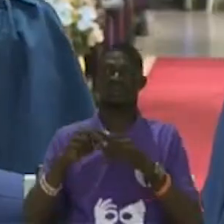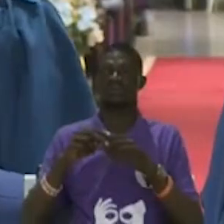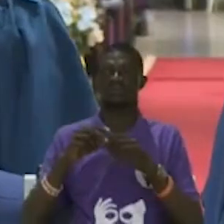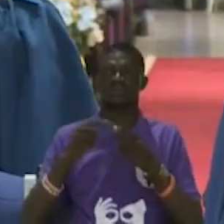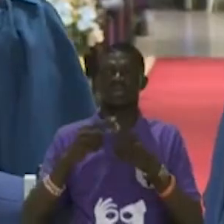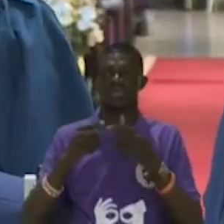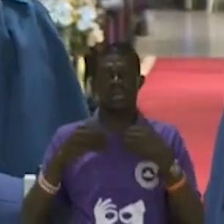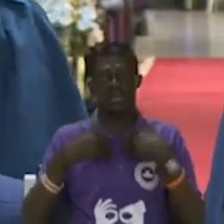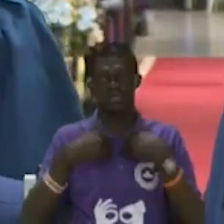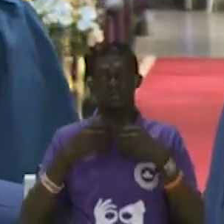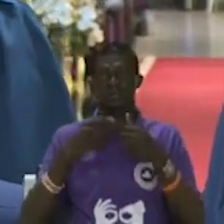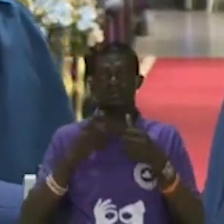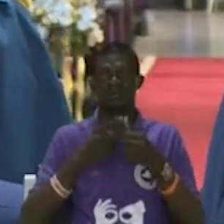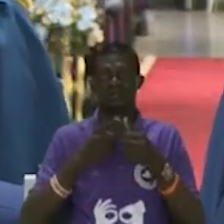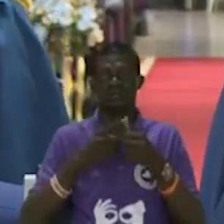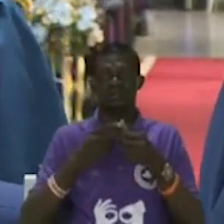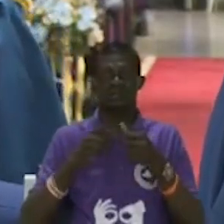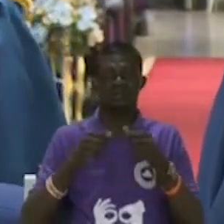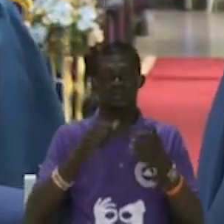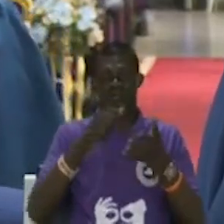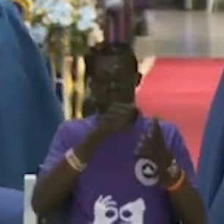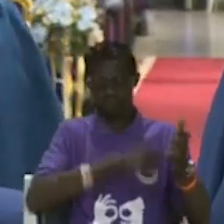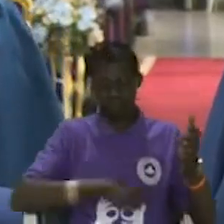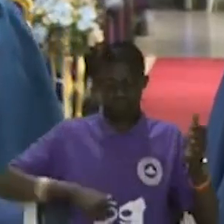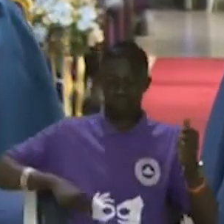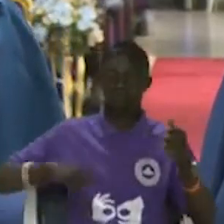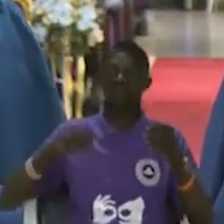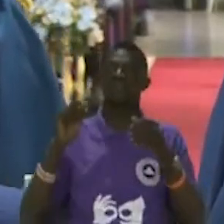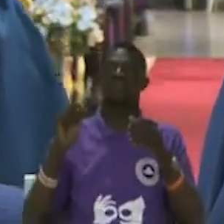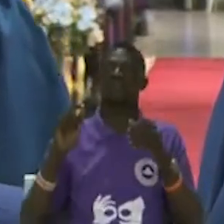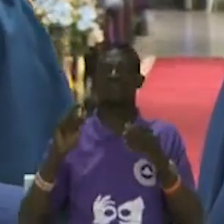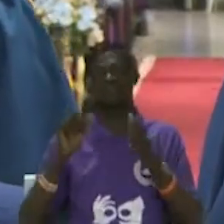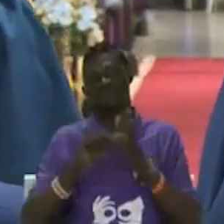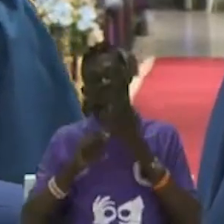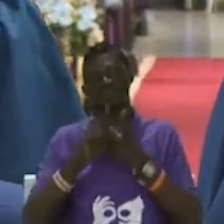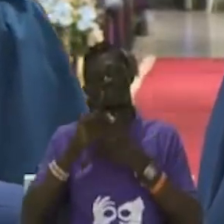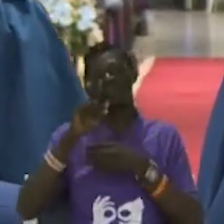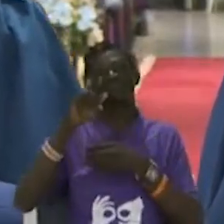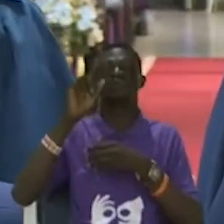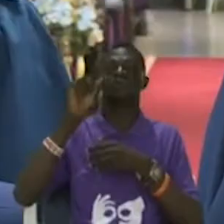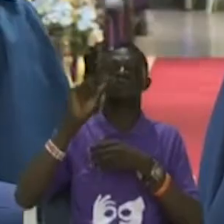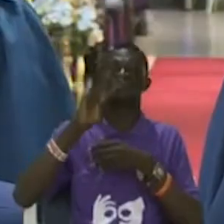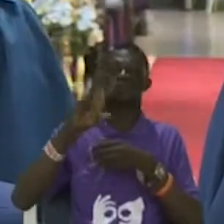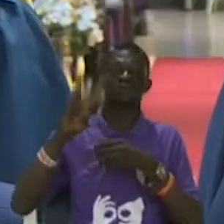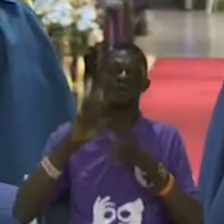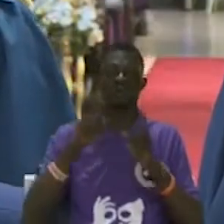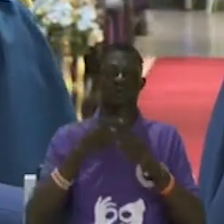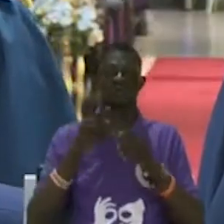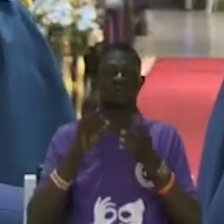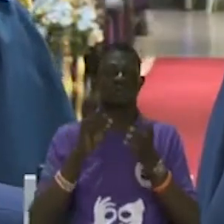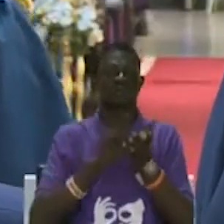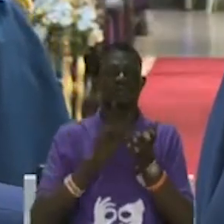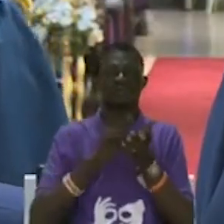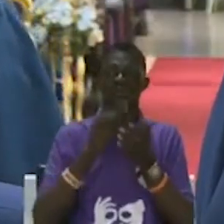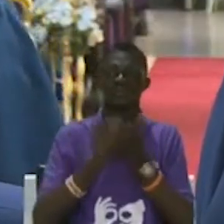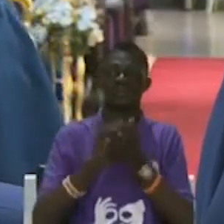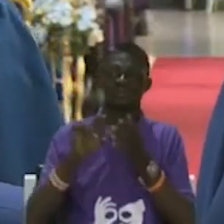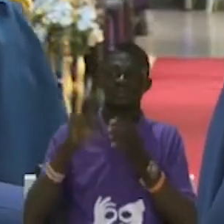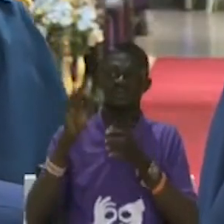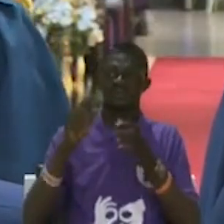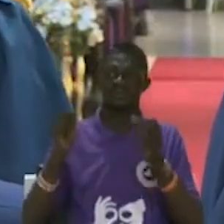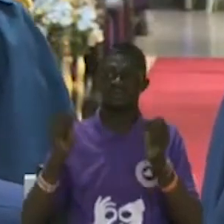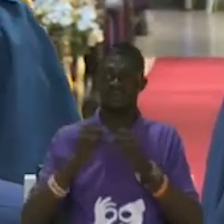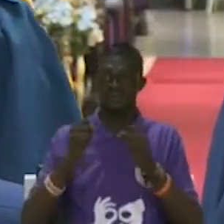2022. I had my first surgery, April 2022. The doctor said when they got there, they met a frozen